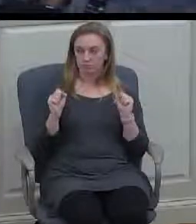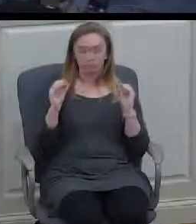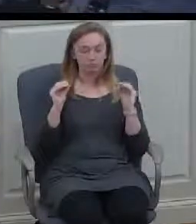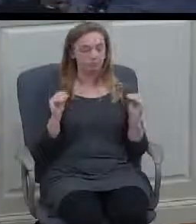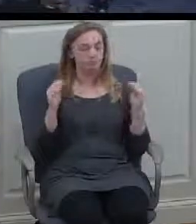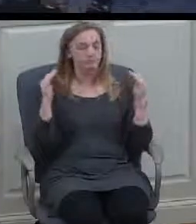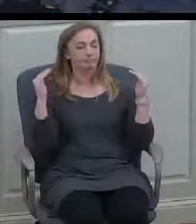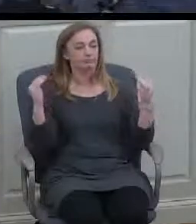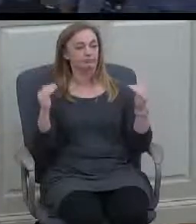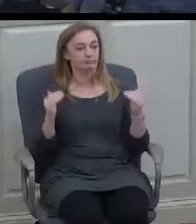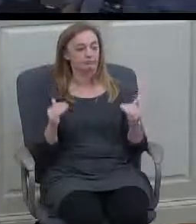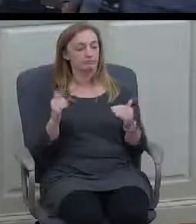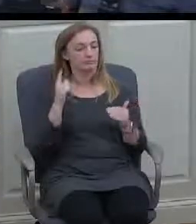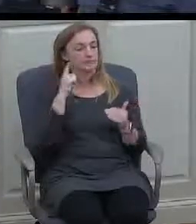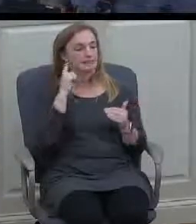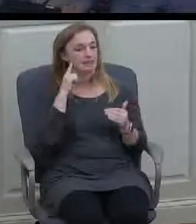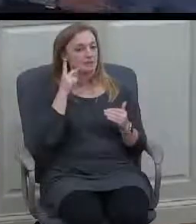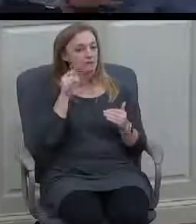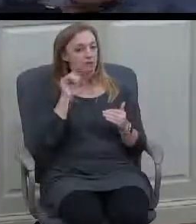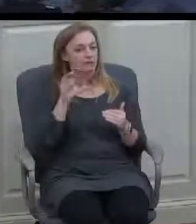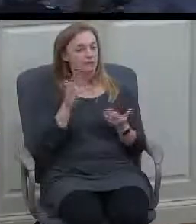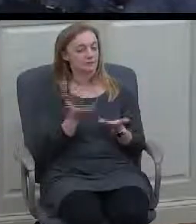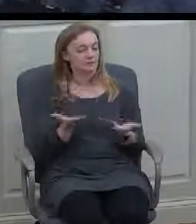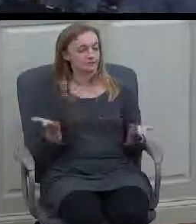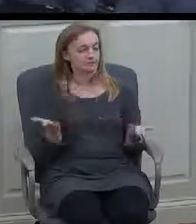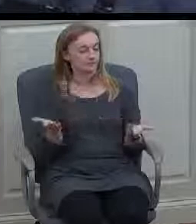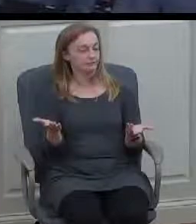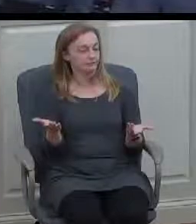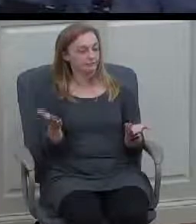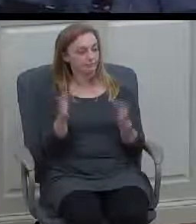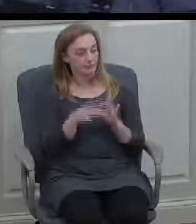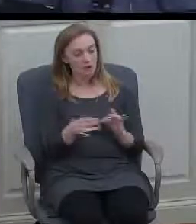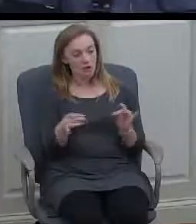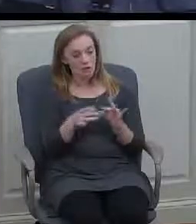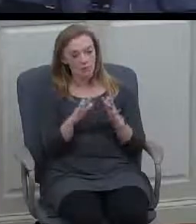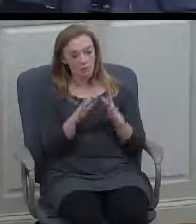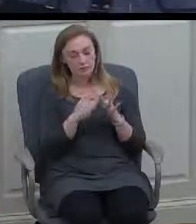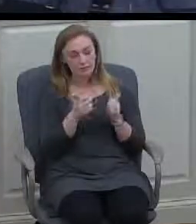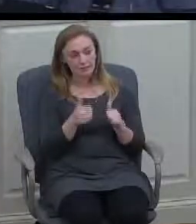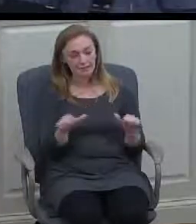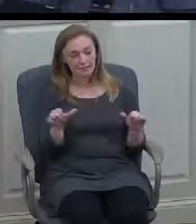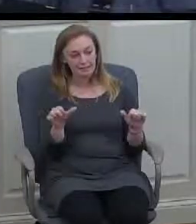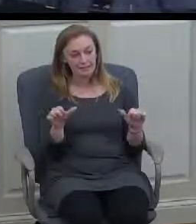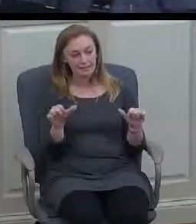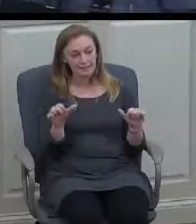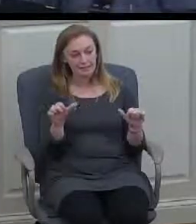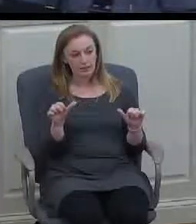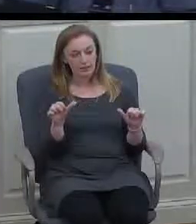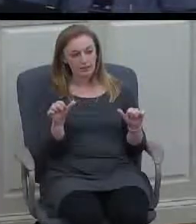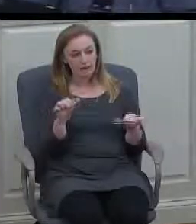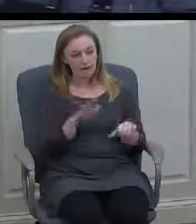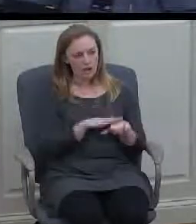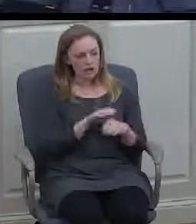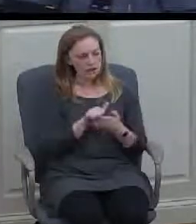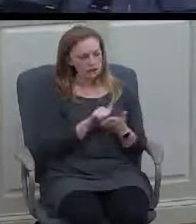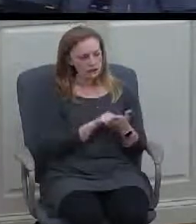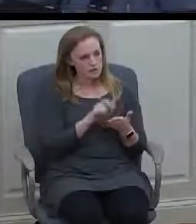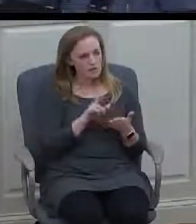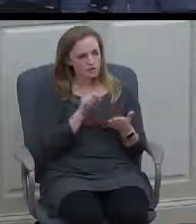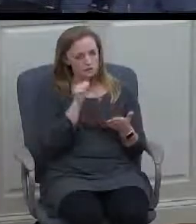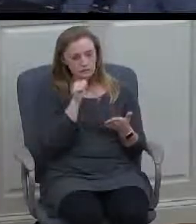We'll move right into hear the public. Public comments on anything on the, either on the agenda